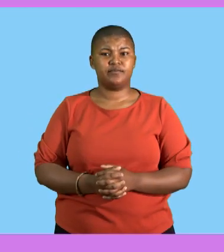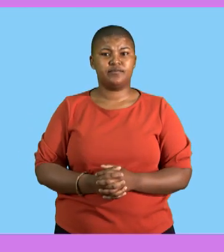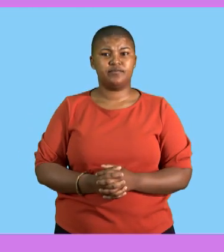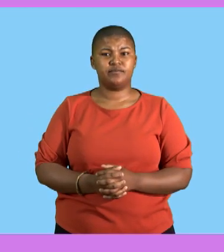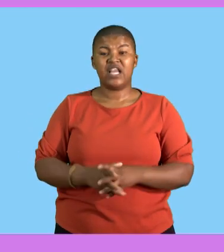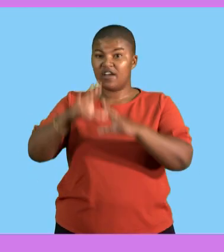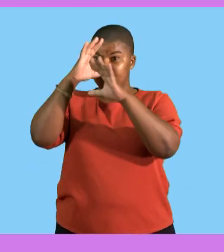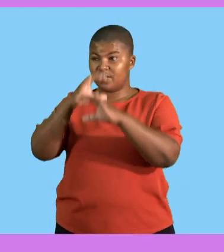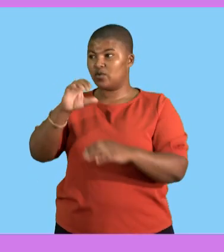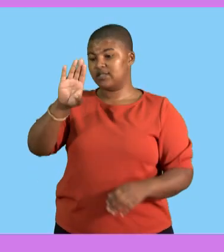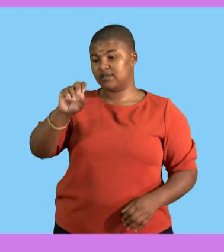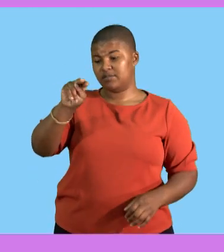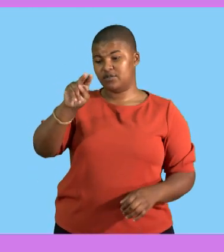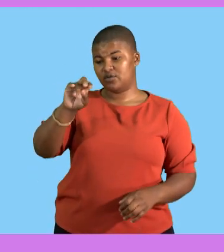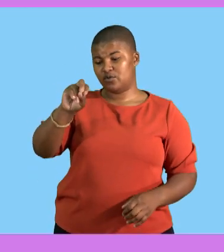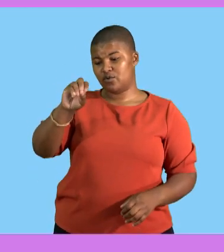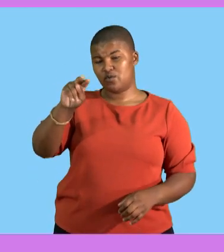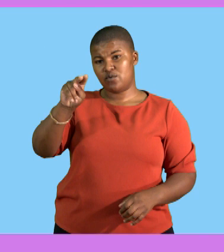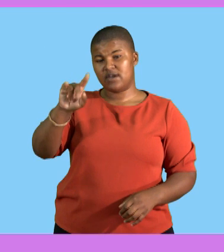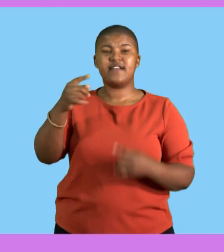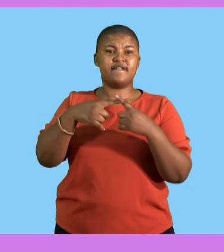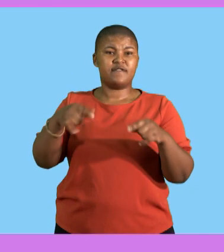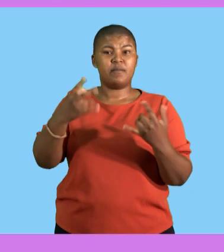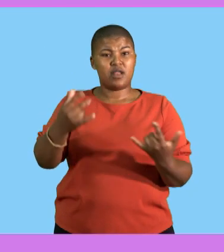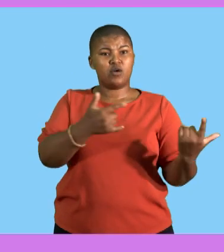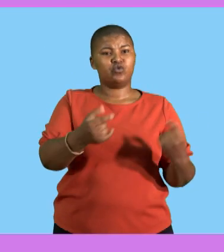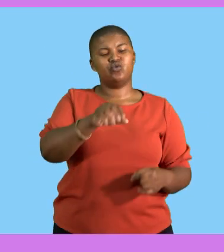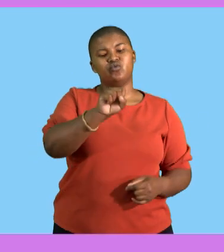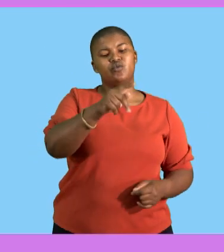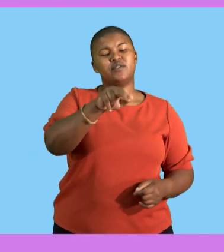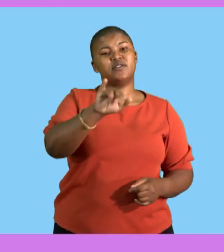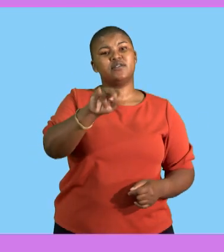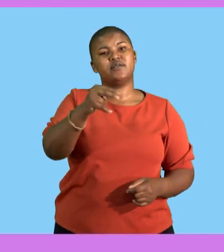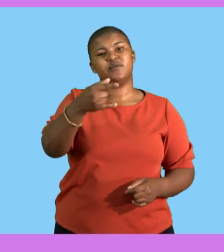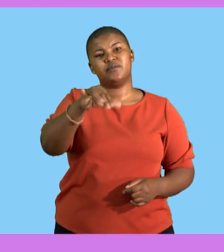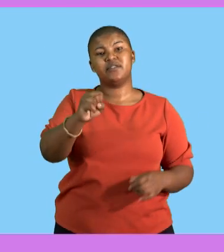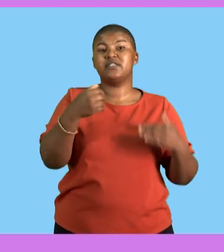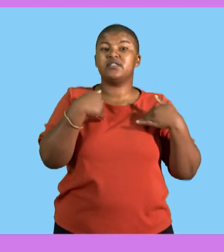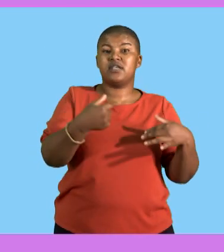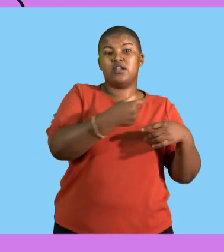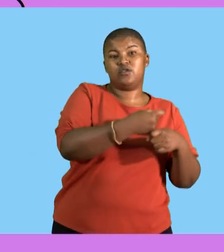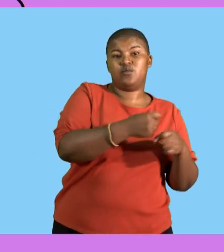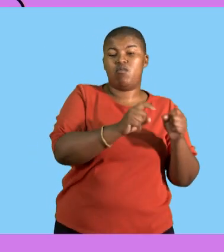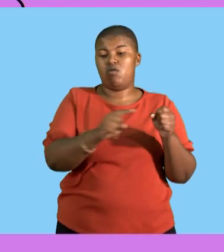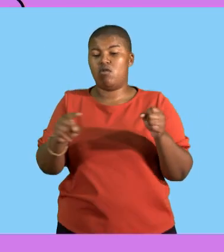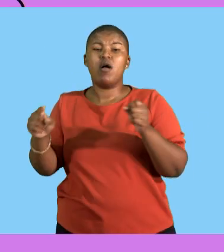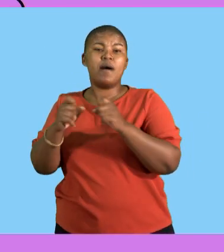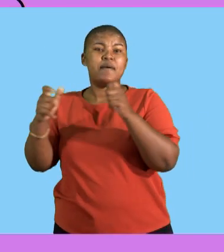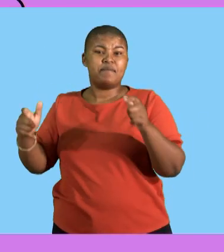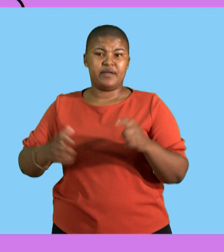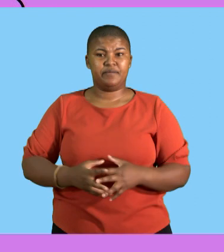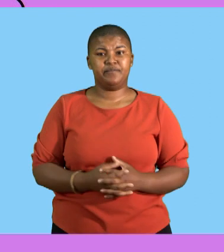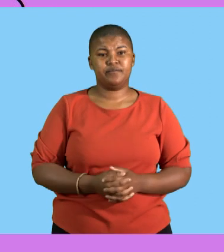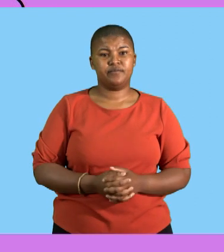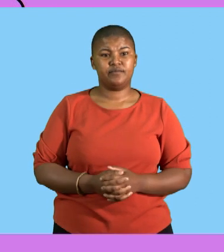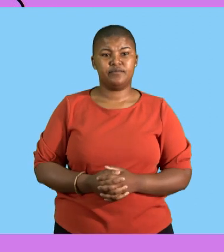no longer going to Benoni, but now you must arrange for Springs. Now let us arrange from the smallest value to the biggest